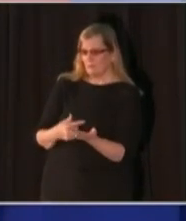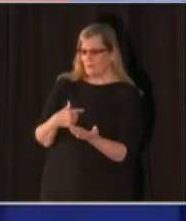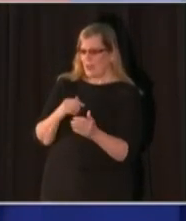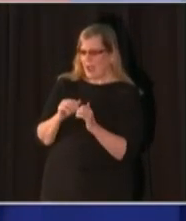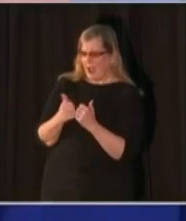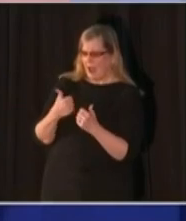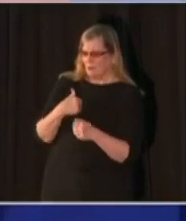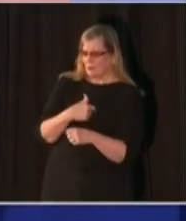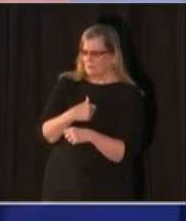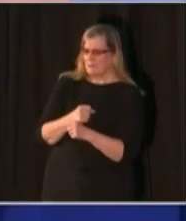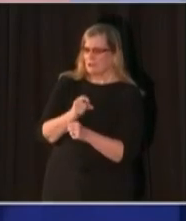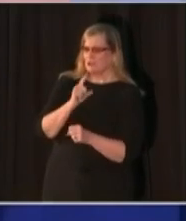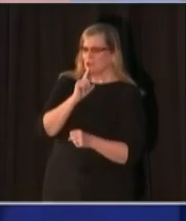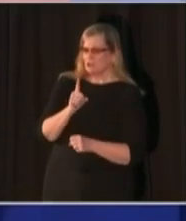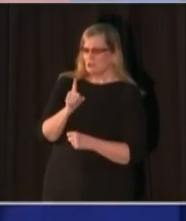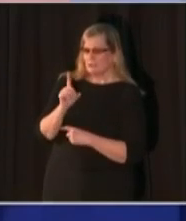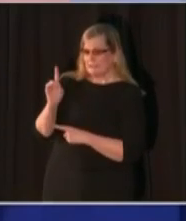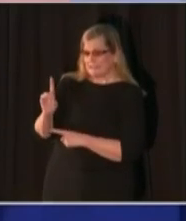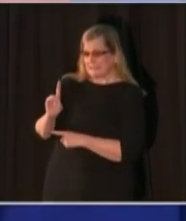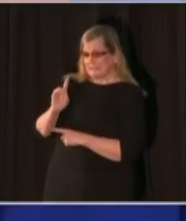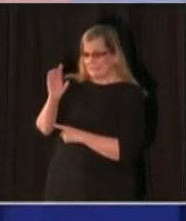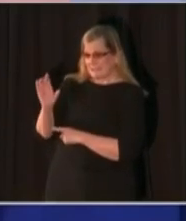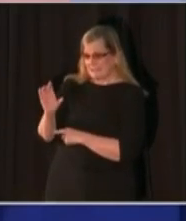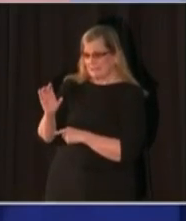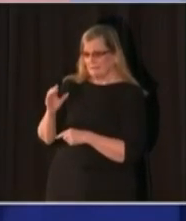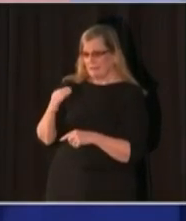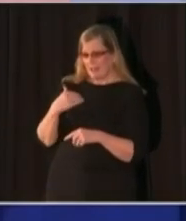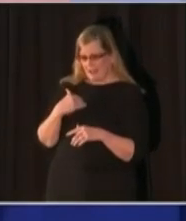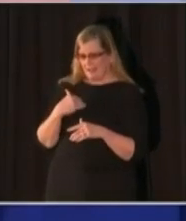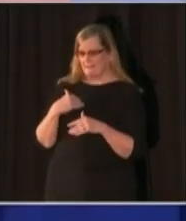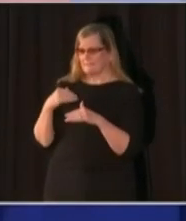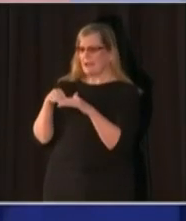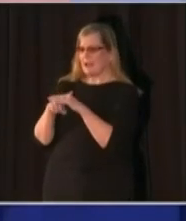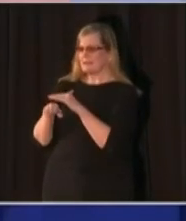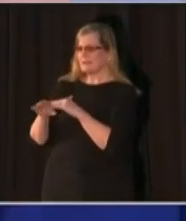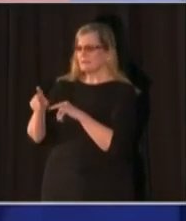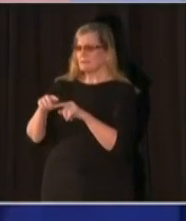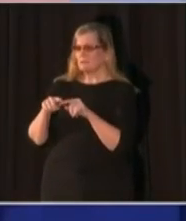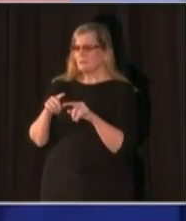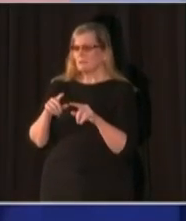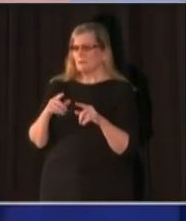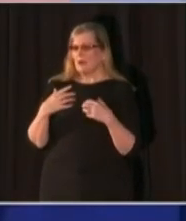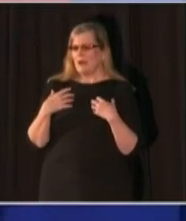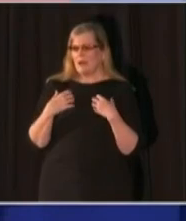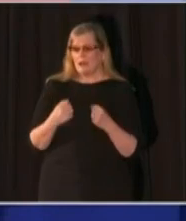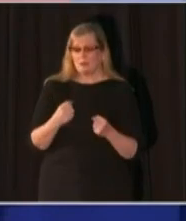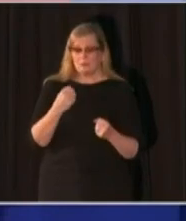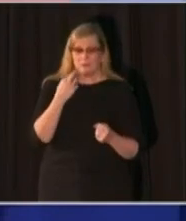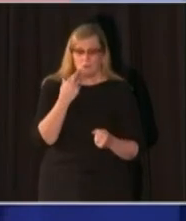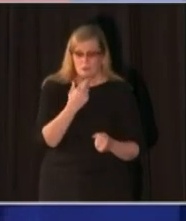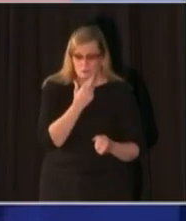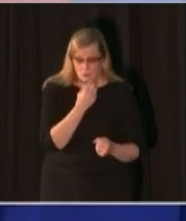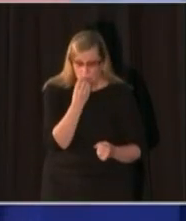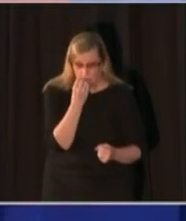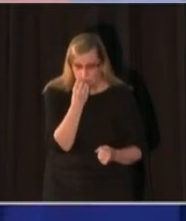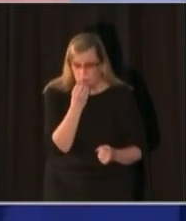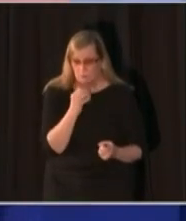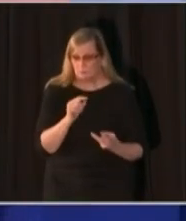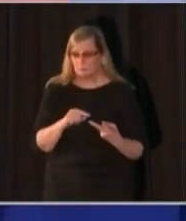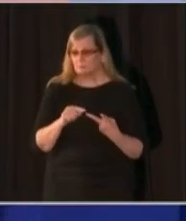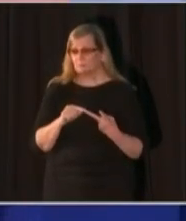DC residents continue to have access to nutritional food and other essential items during this